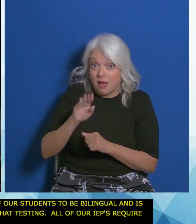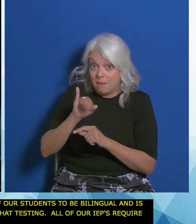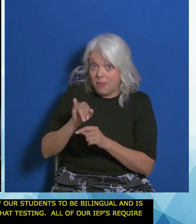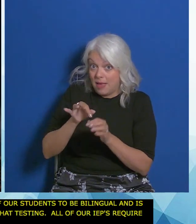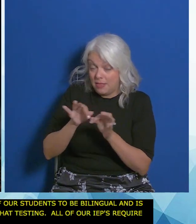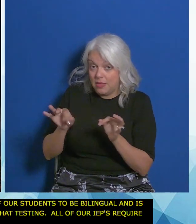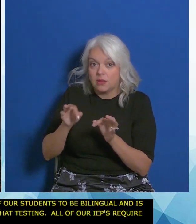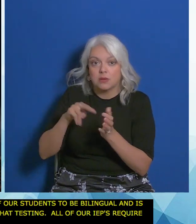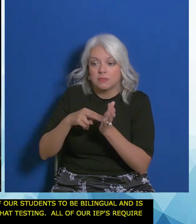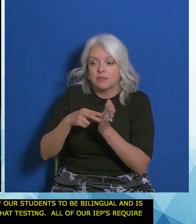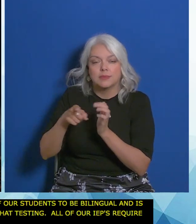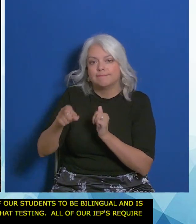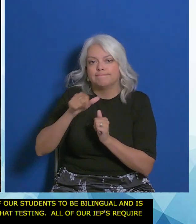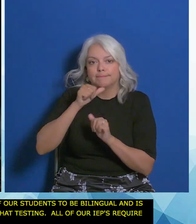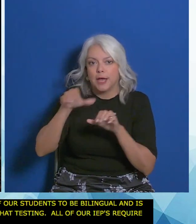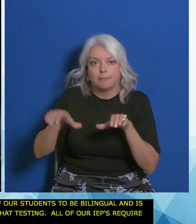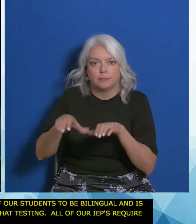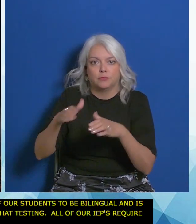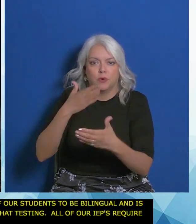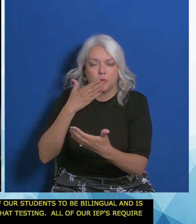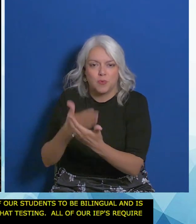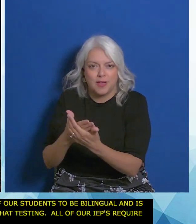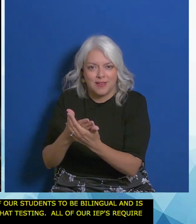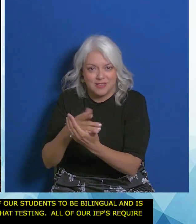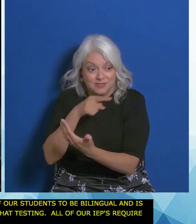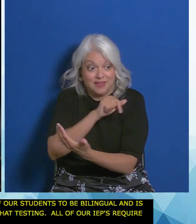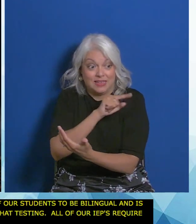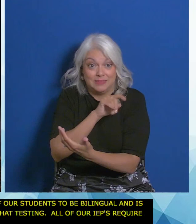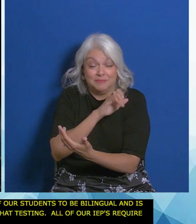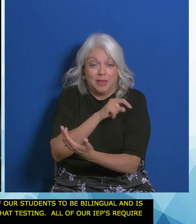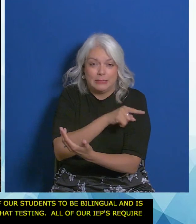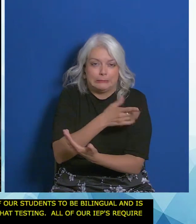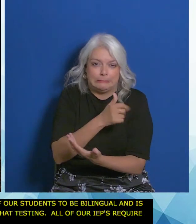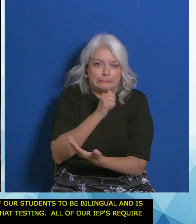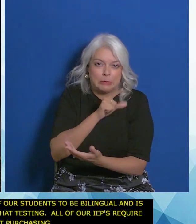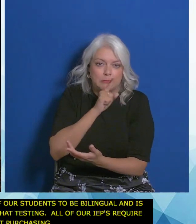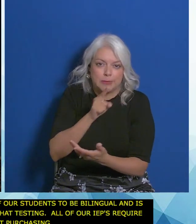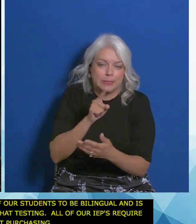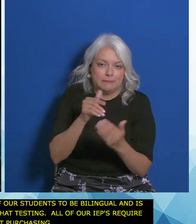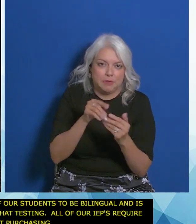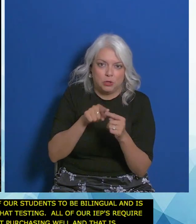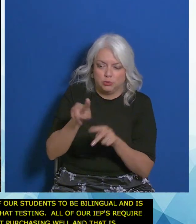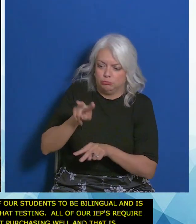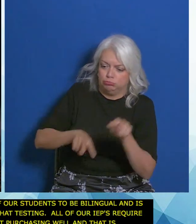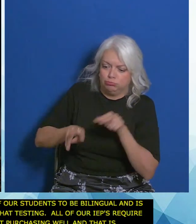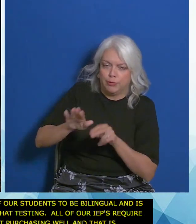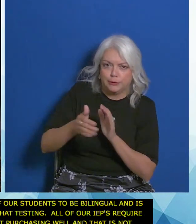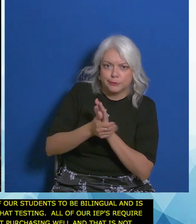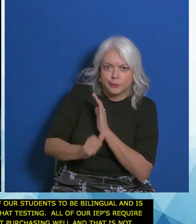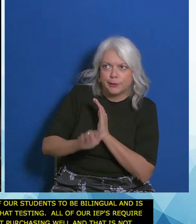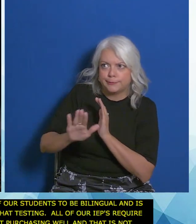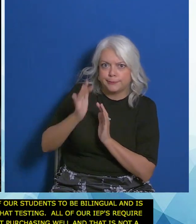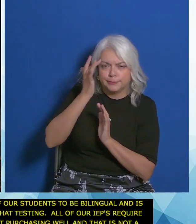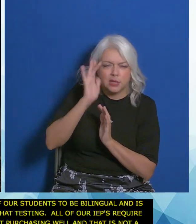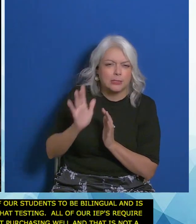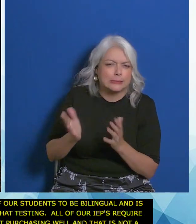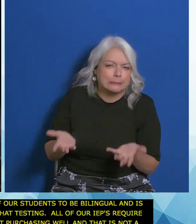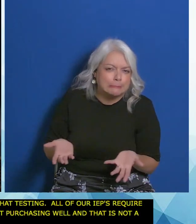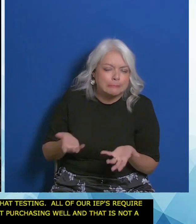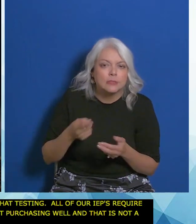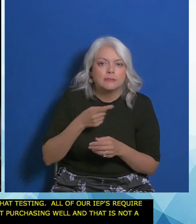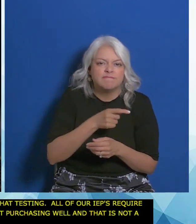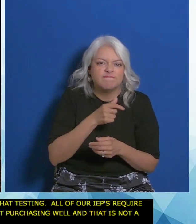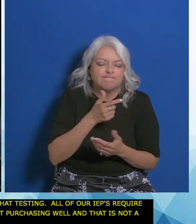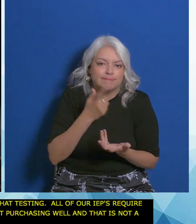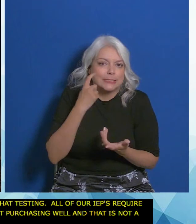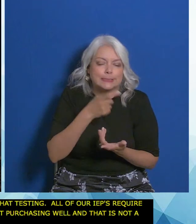not necessarily a fair assessment of our students and their skills and their intelligence. That's not necessarily a